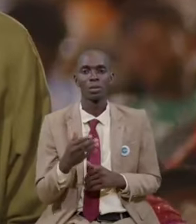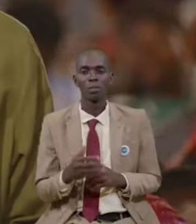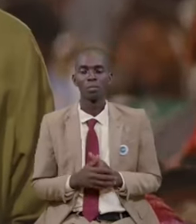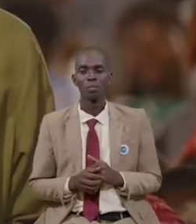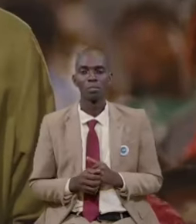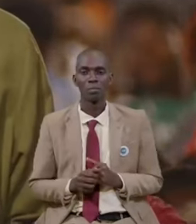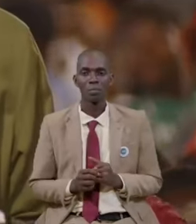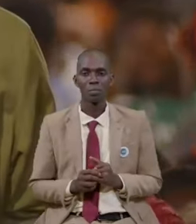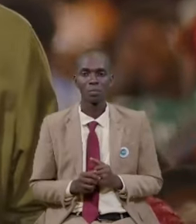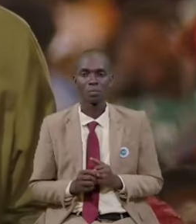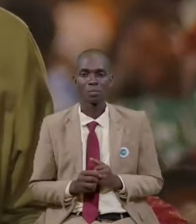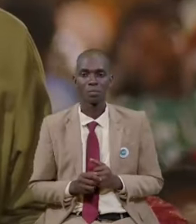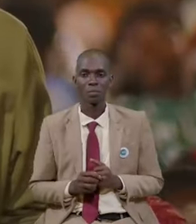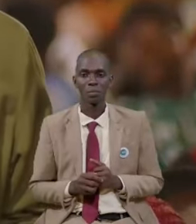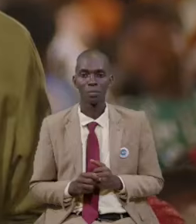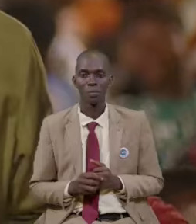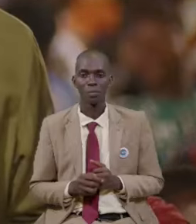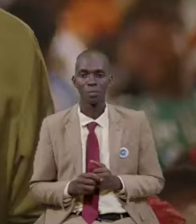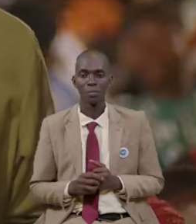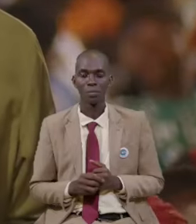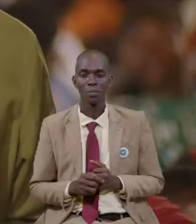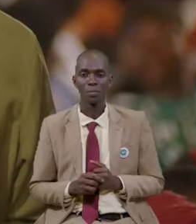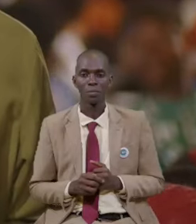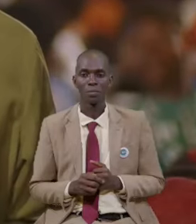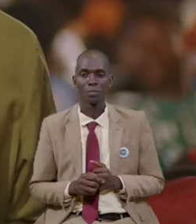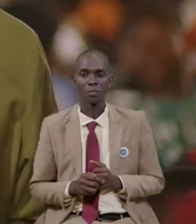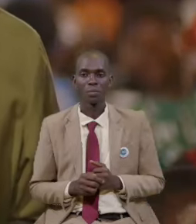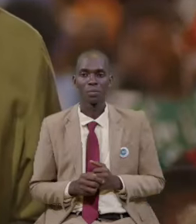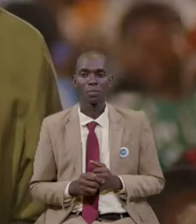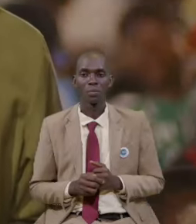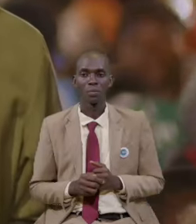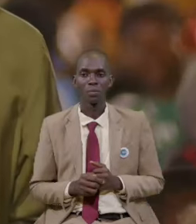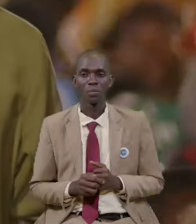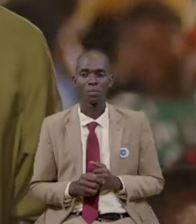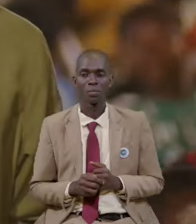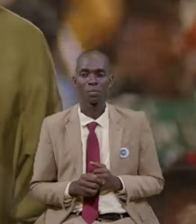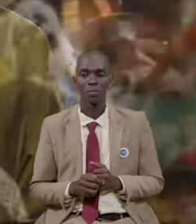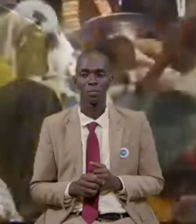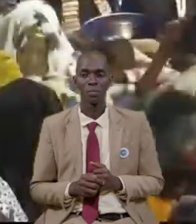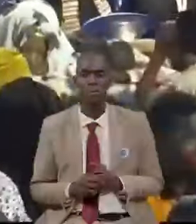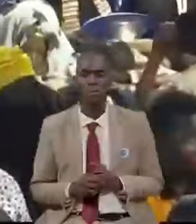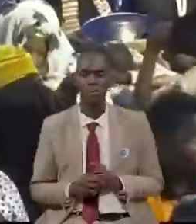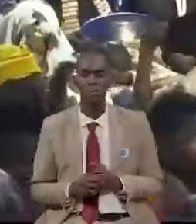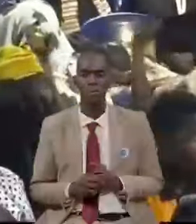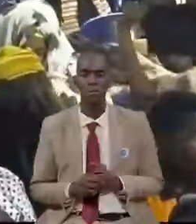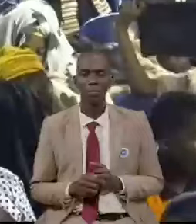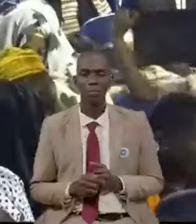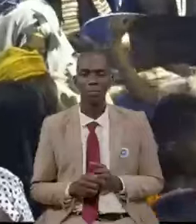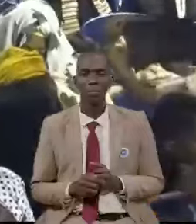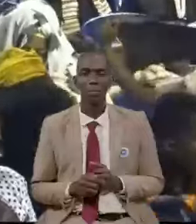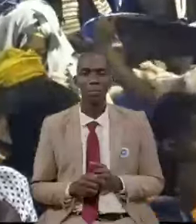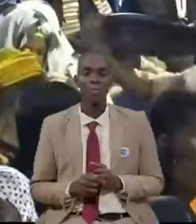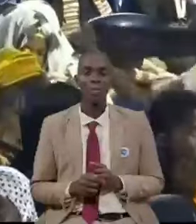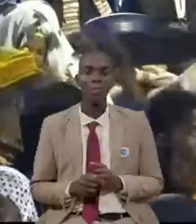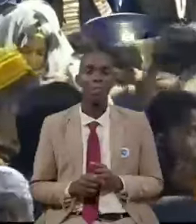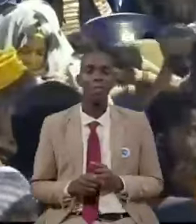Counselors, please, let's be fast. And after counseling, please remain where you are so that